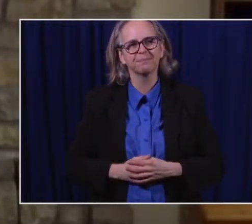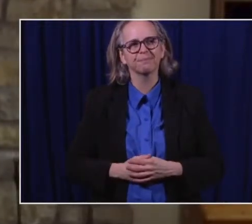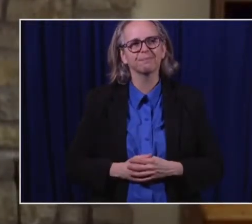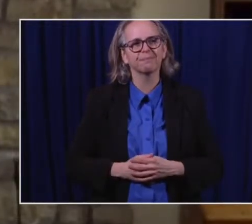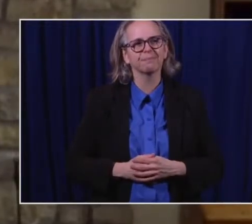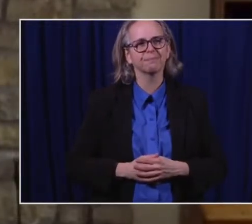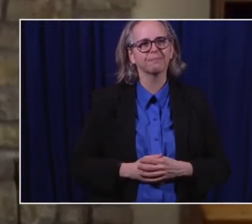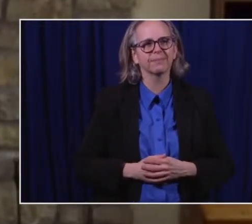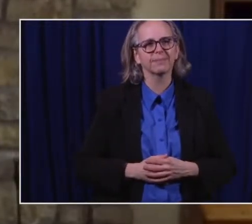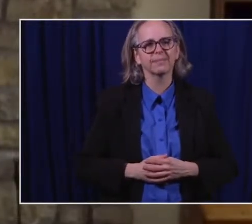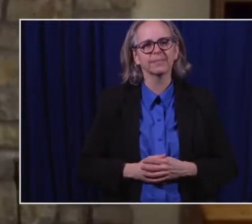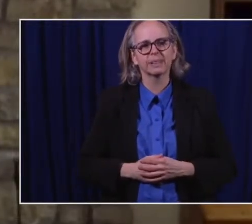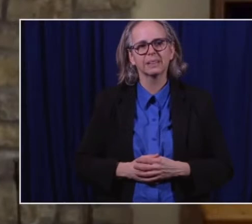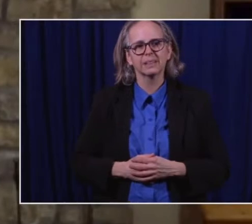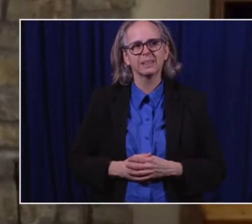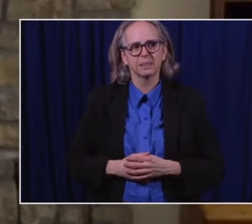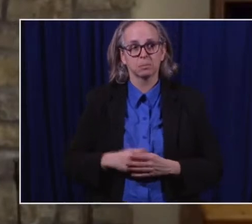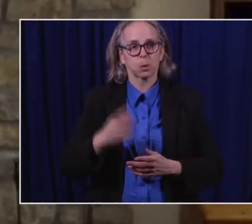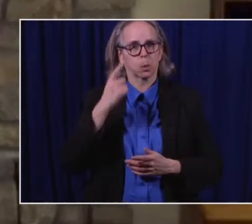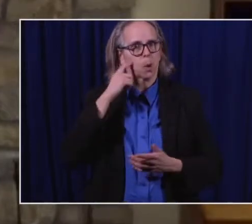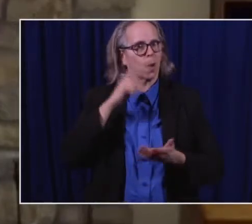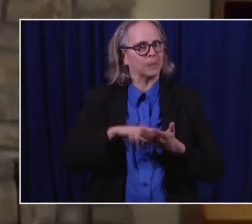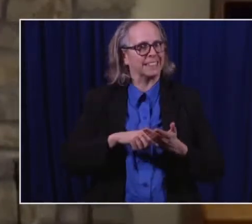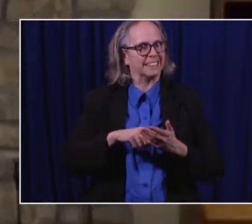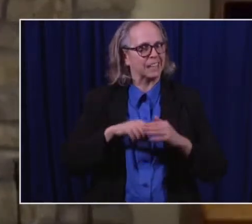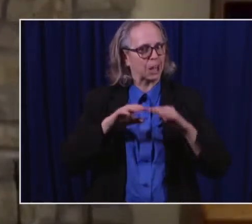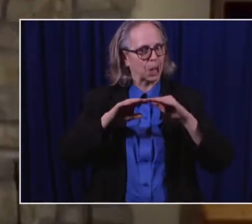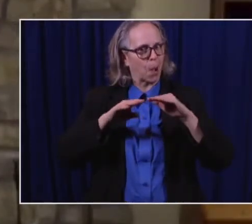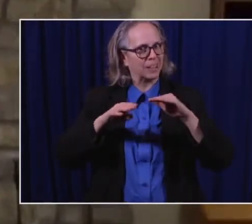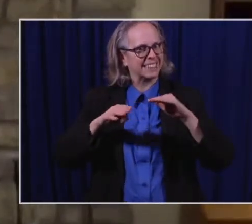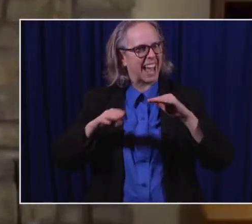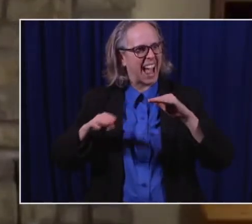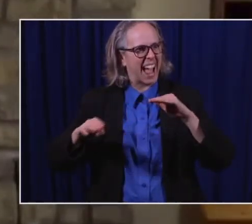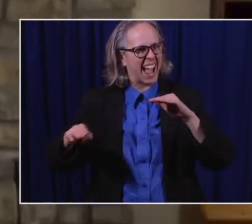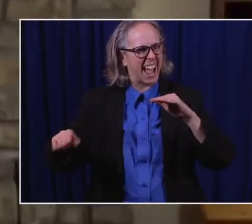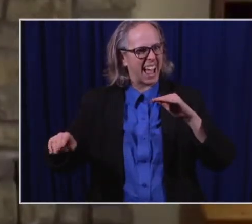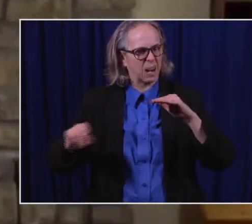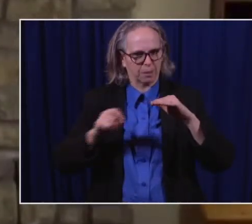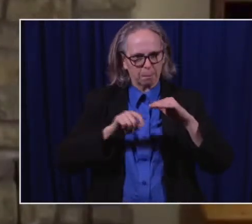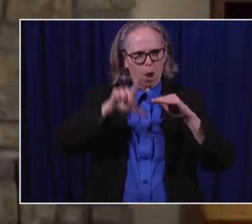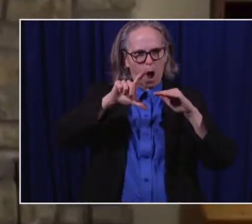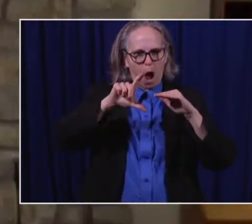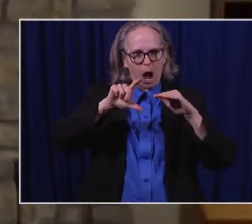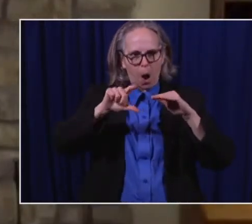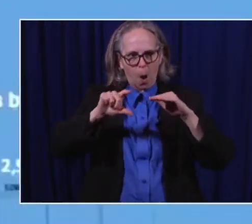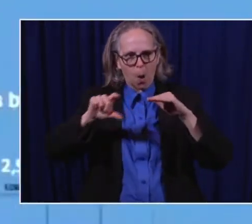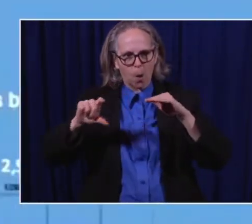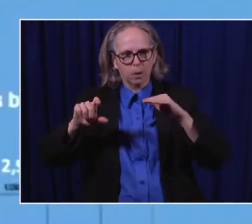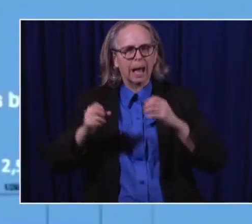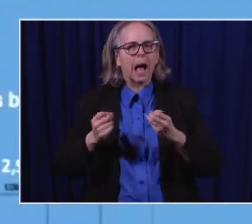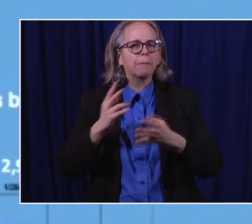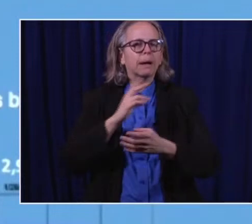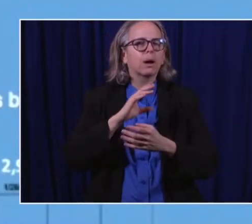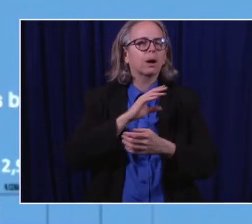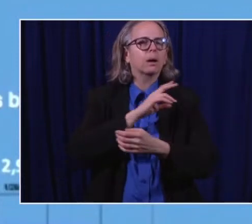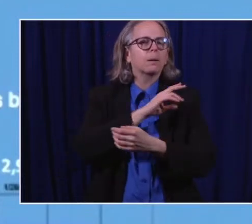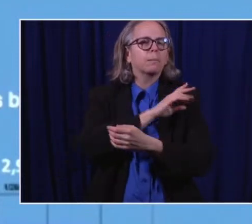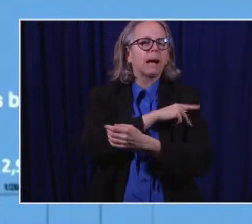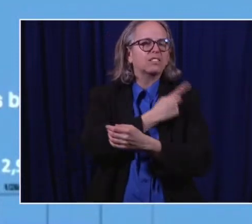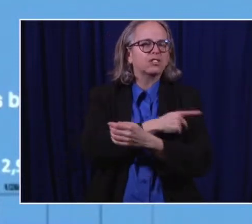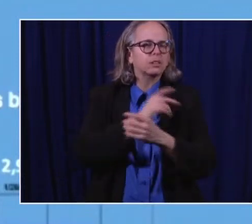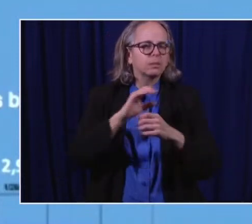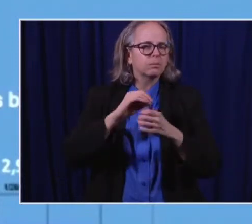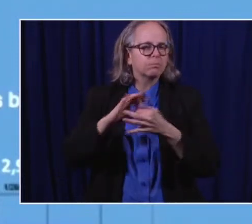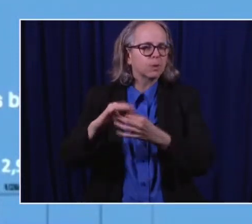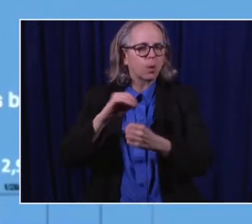We continue to see a downward trend. This is the number of people who have COVID who are in our hospitals. So it's a very lagging indicator,